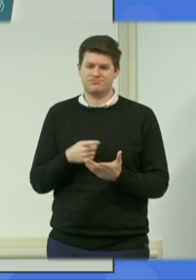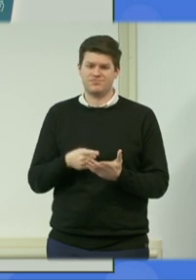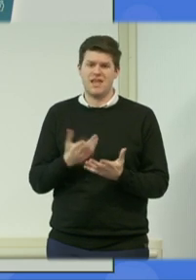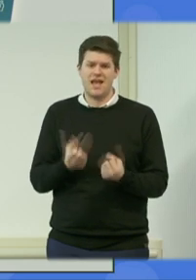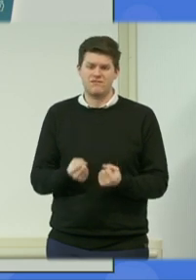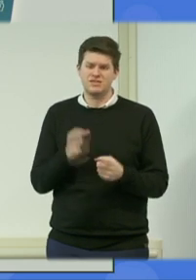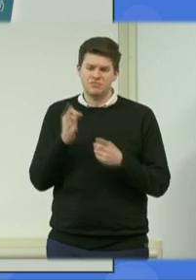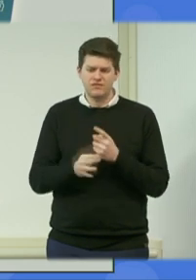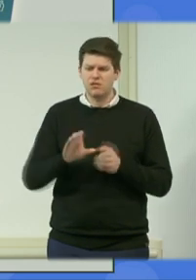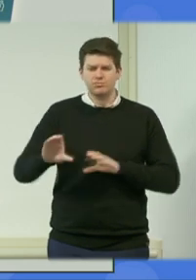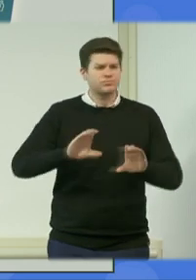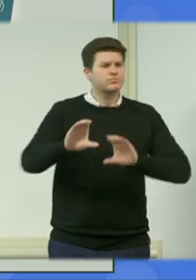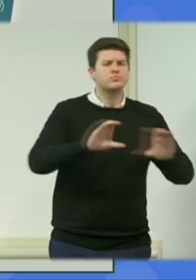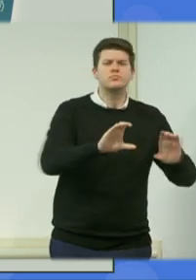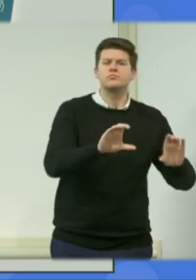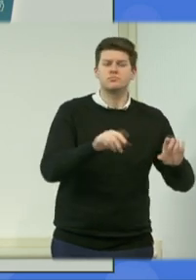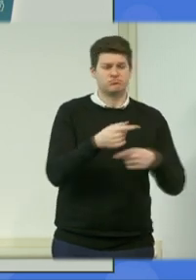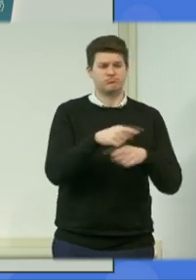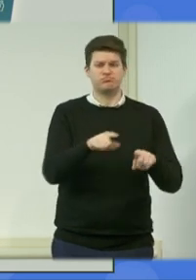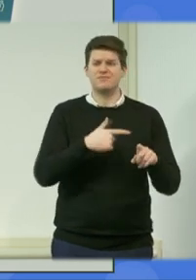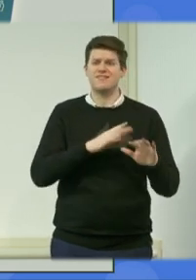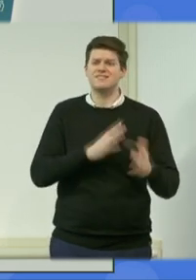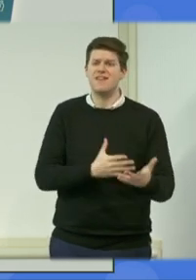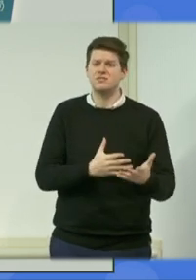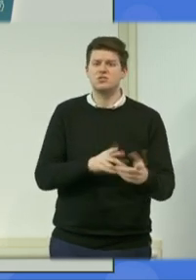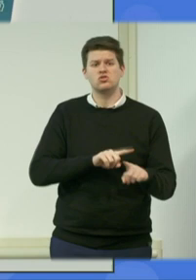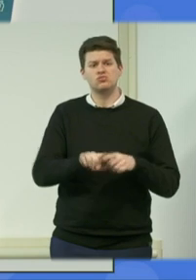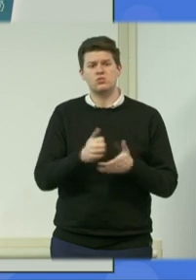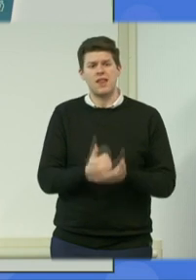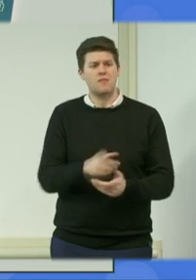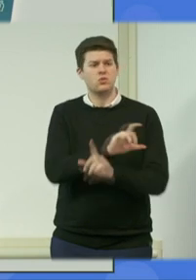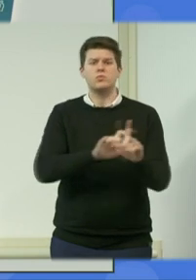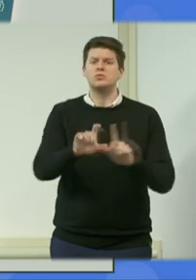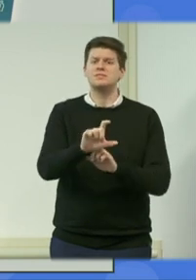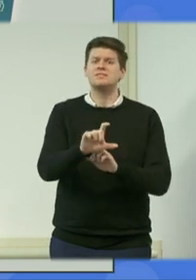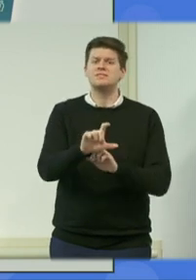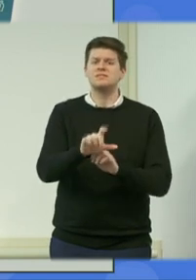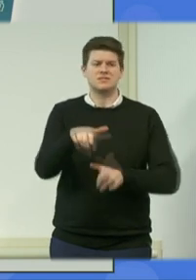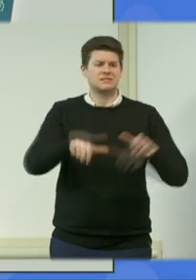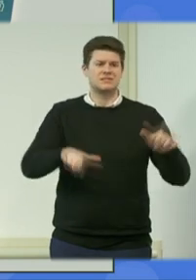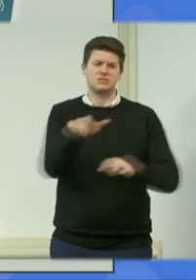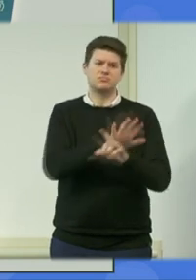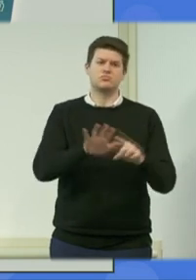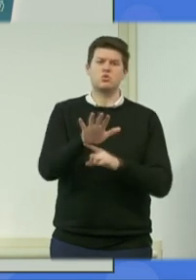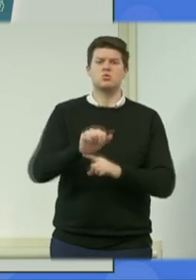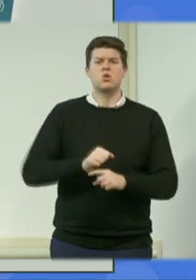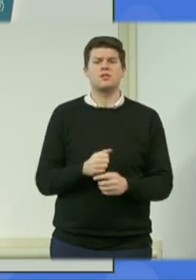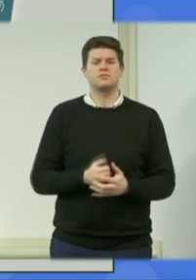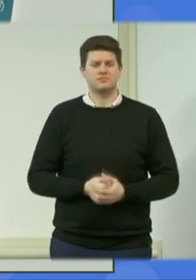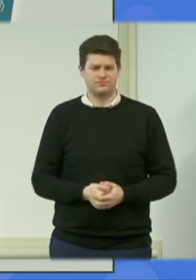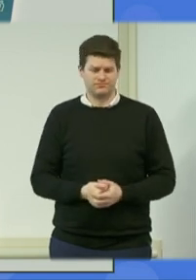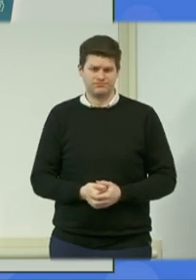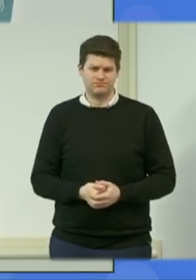services, and those services should be designed to improve the lives of communities and citizens across the land.